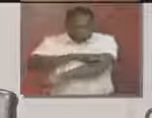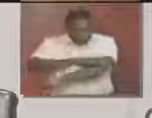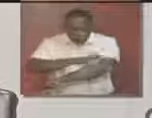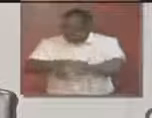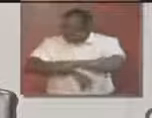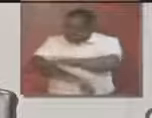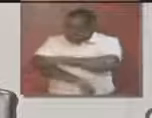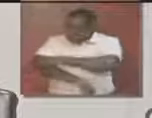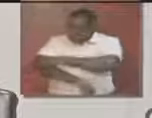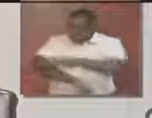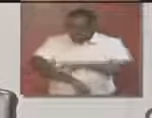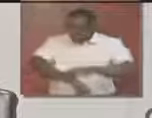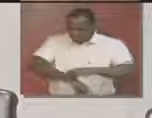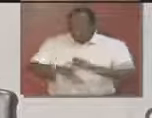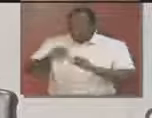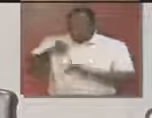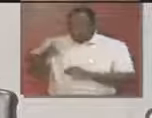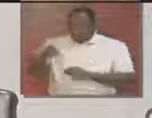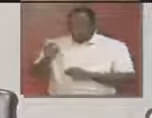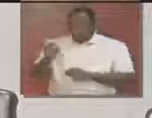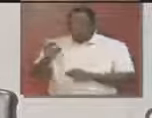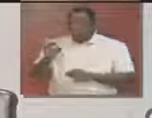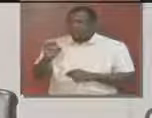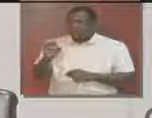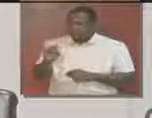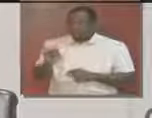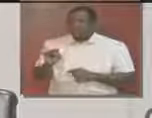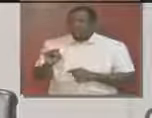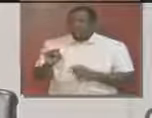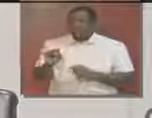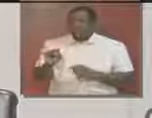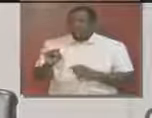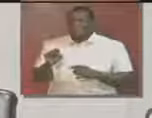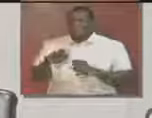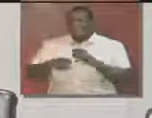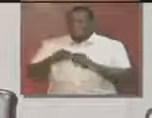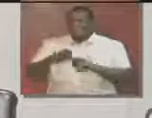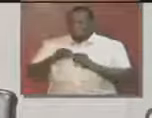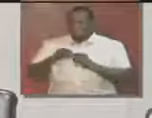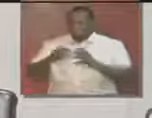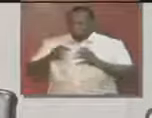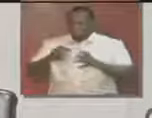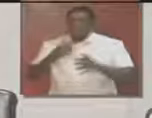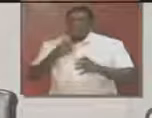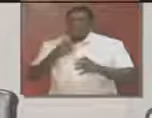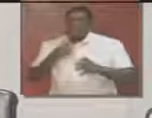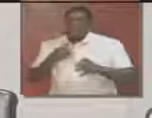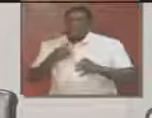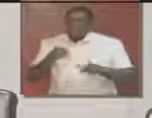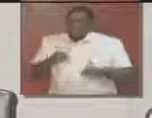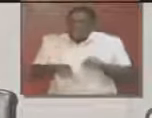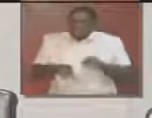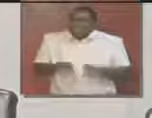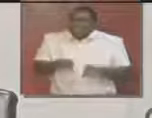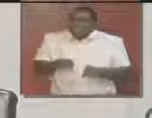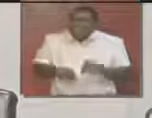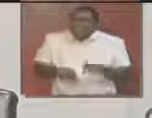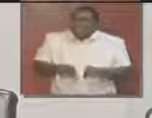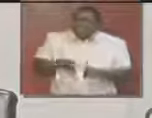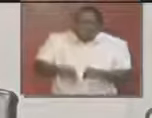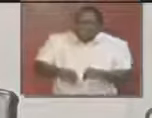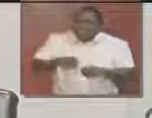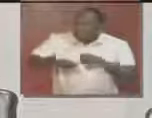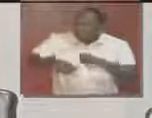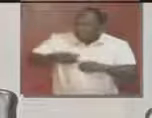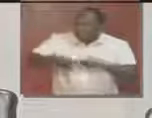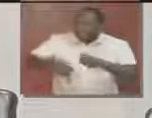so they're not able to walk as well, and they limp for a bit. And so it can last for about a few months. And the last thing is actually